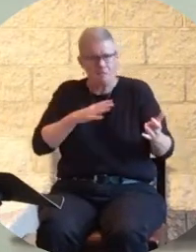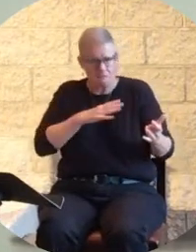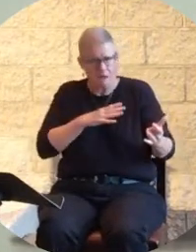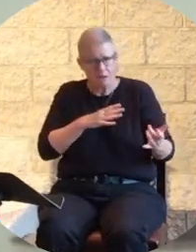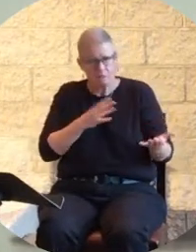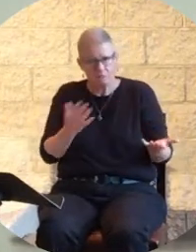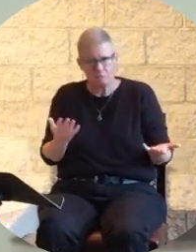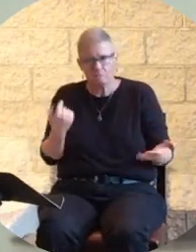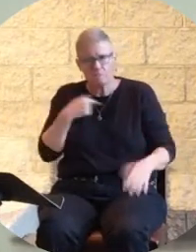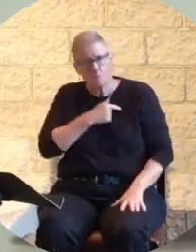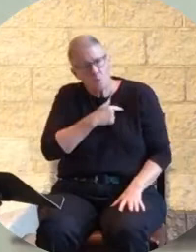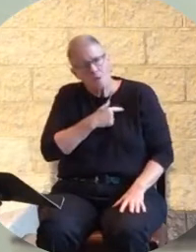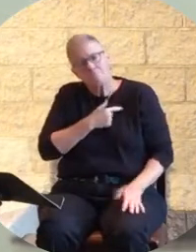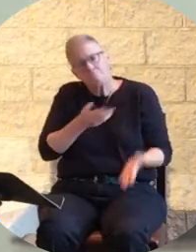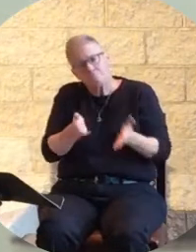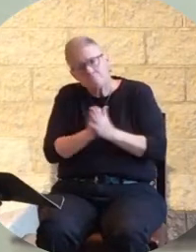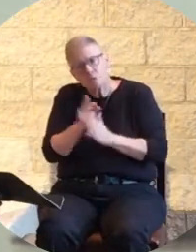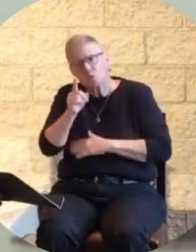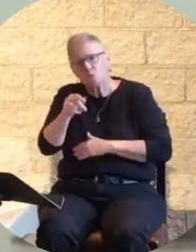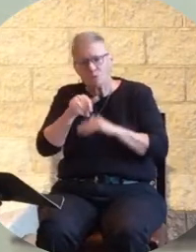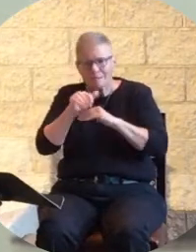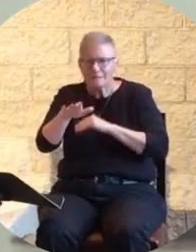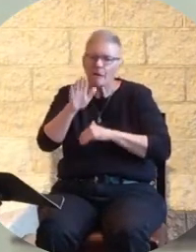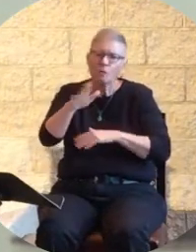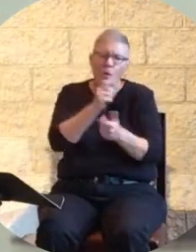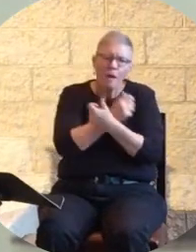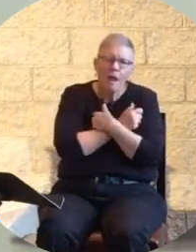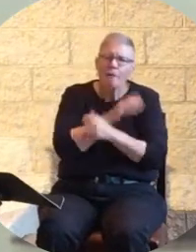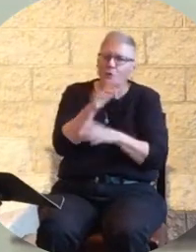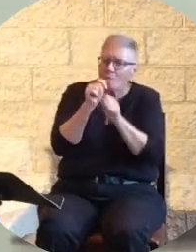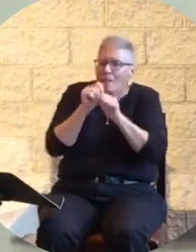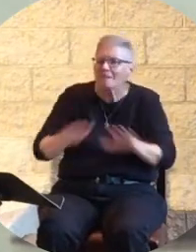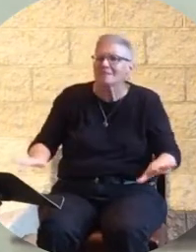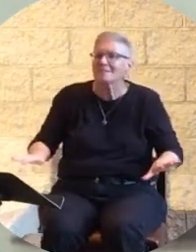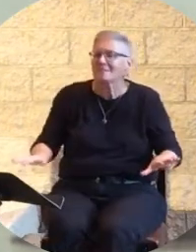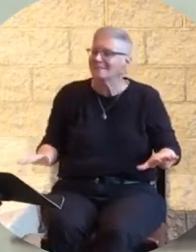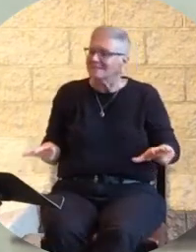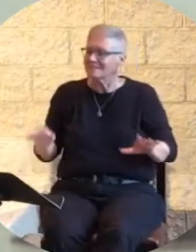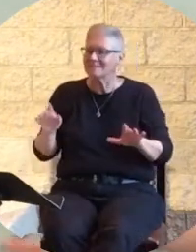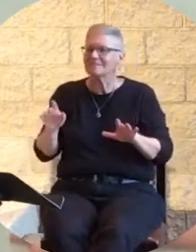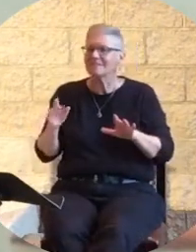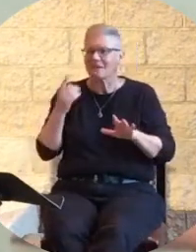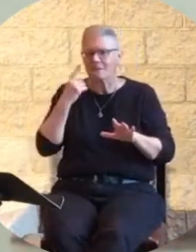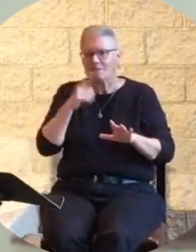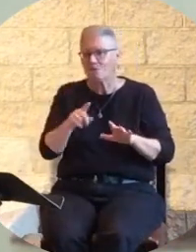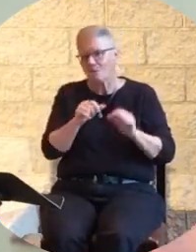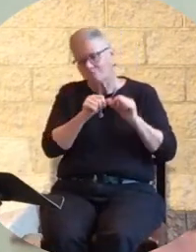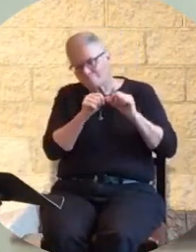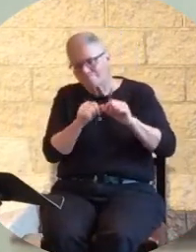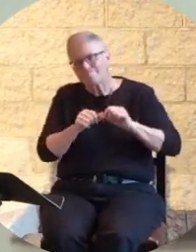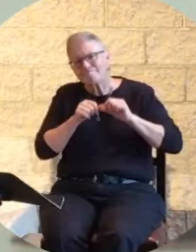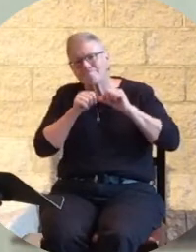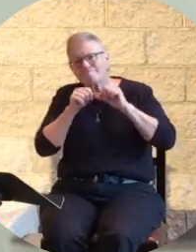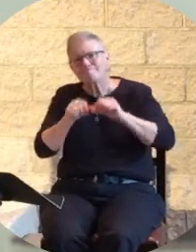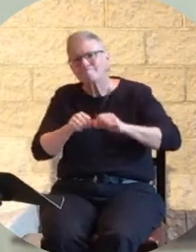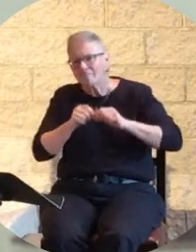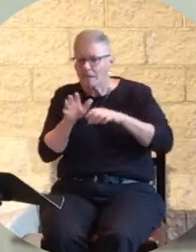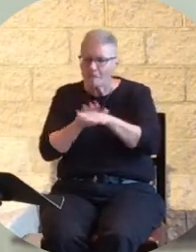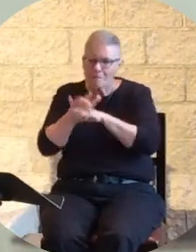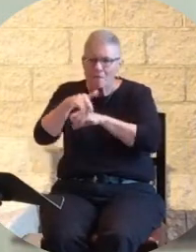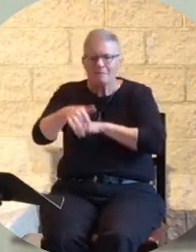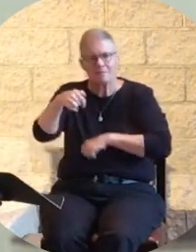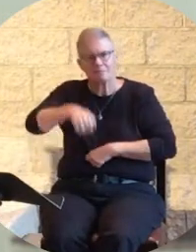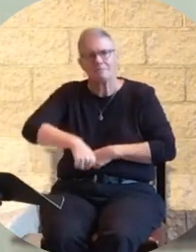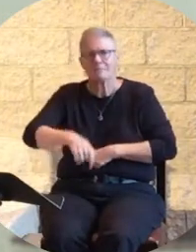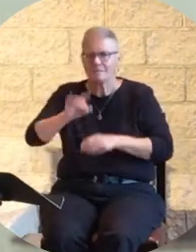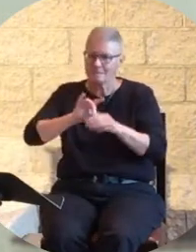your love and send your blessings for the continuation of the vibrancy and abundance of this spiritual community.